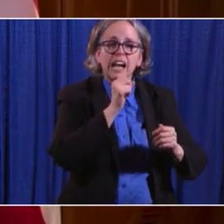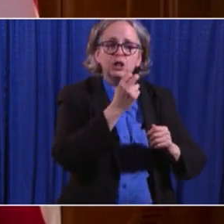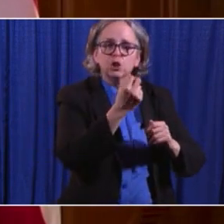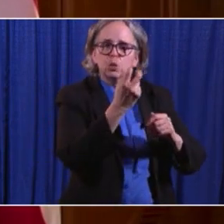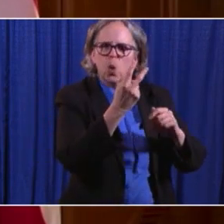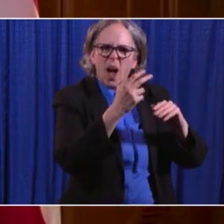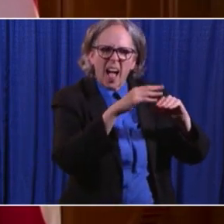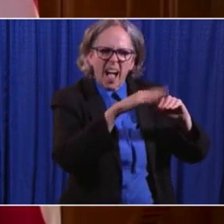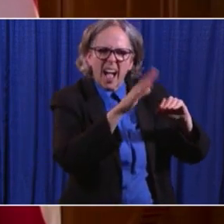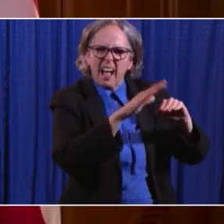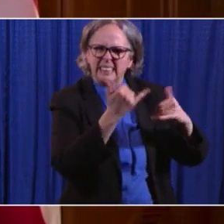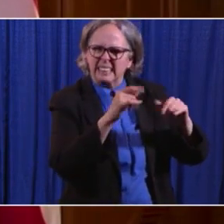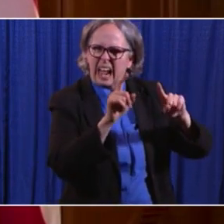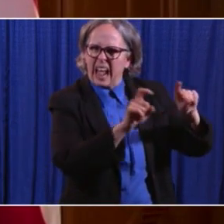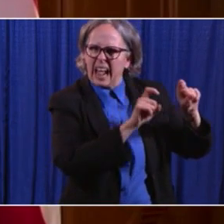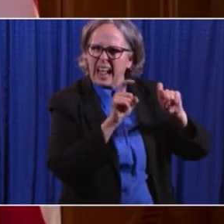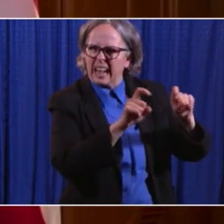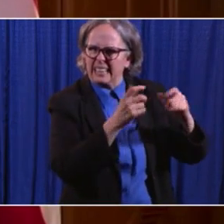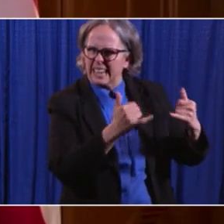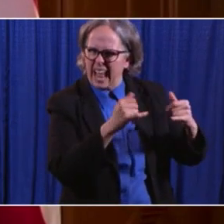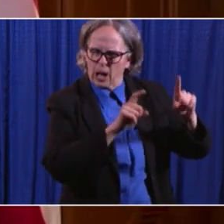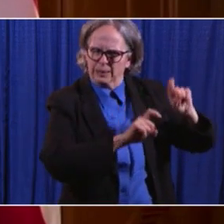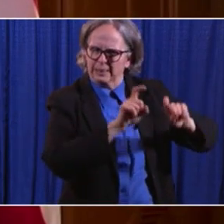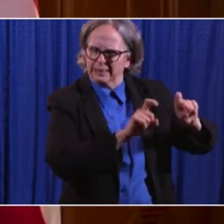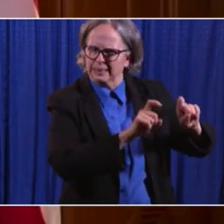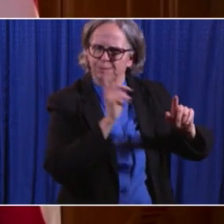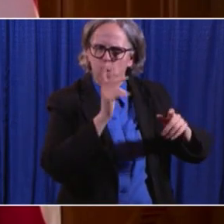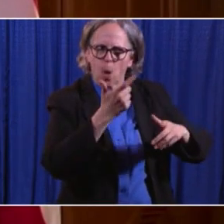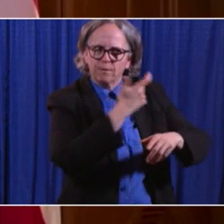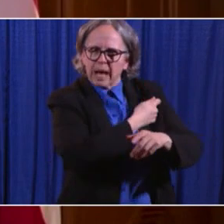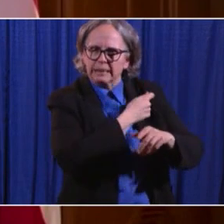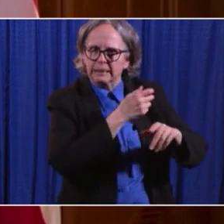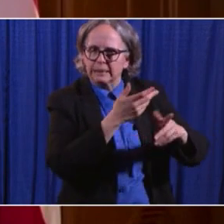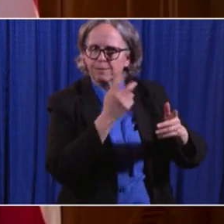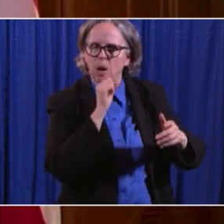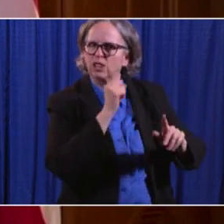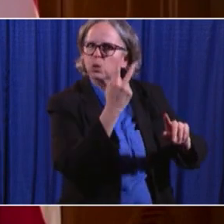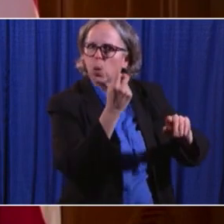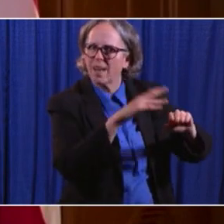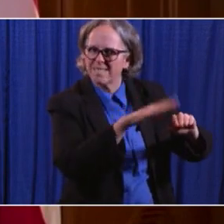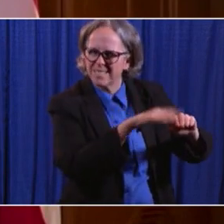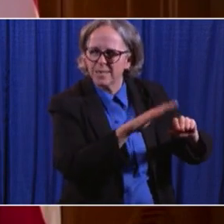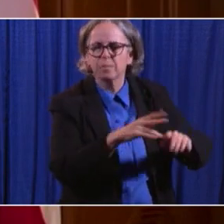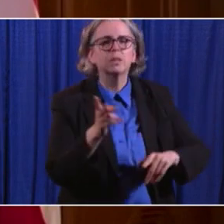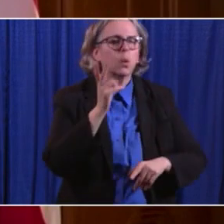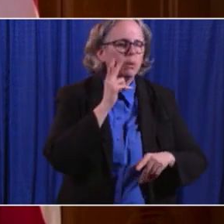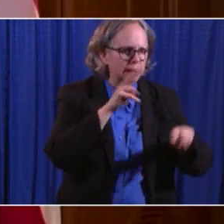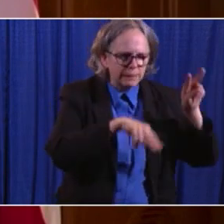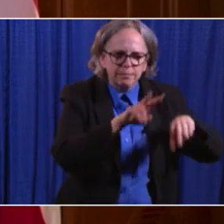process of trials taking place for younger students. So I would hope that,